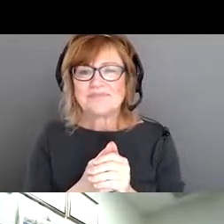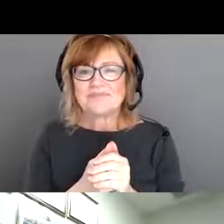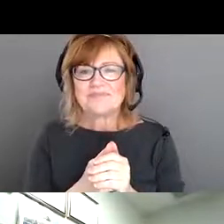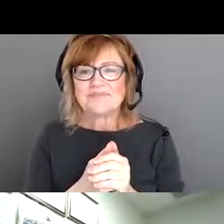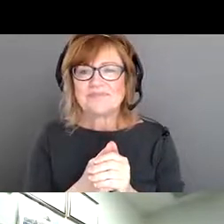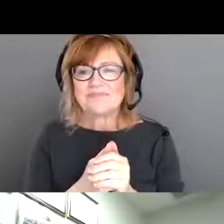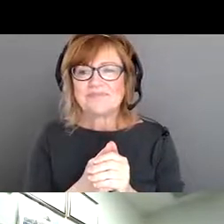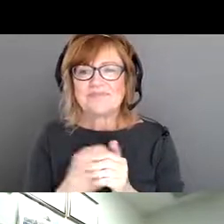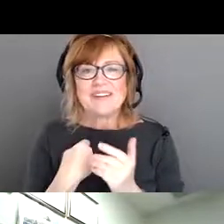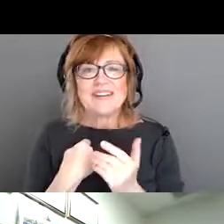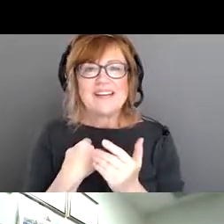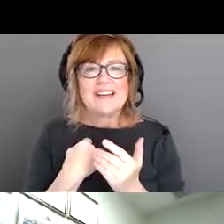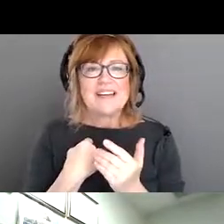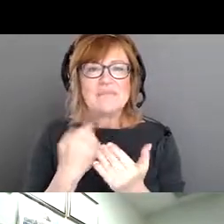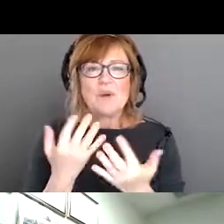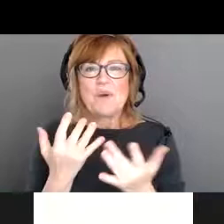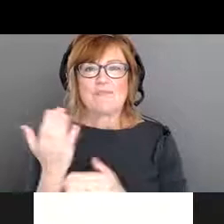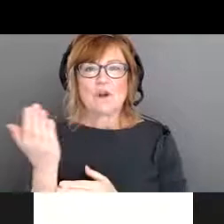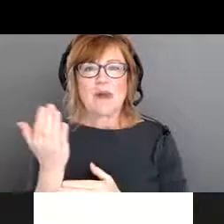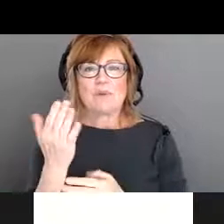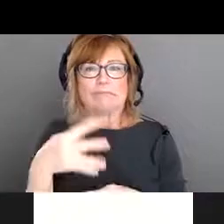Okay, I'm waiting for that.